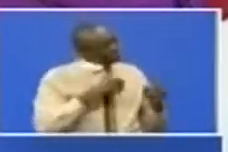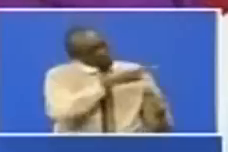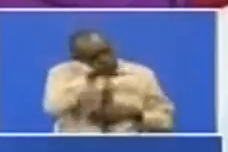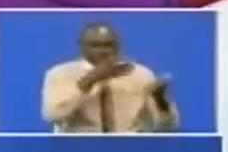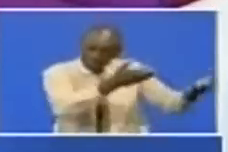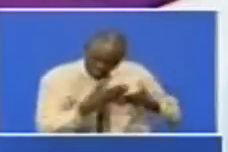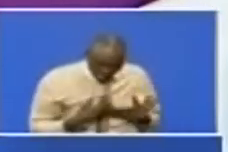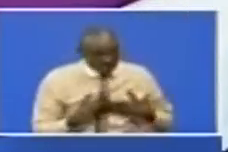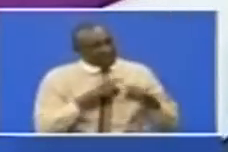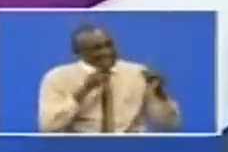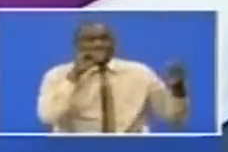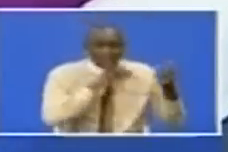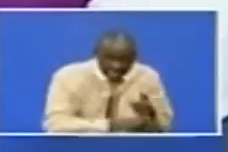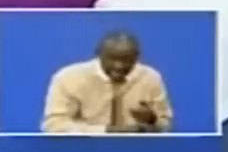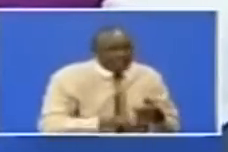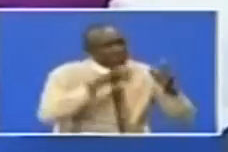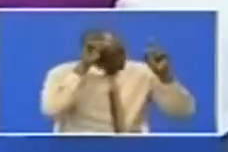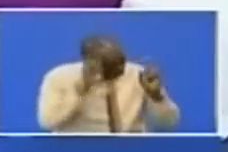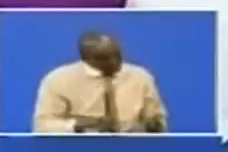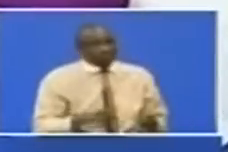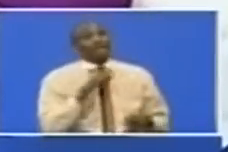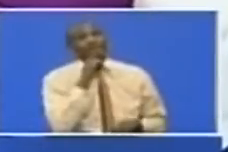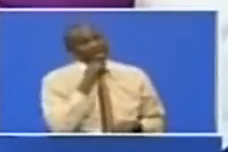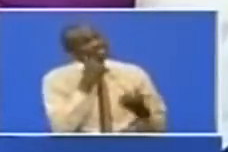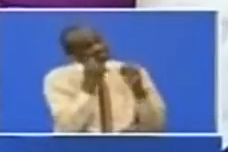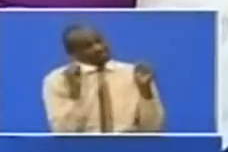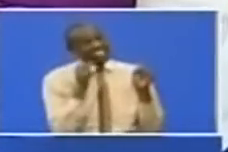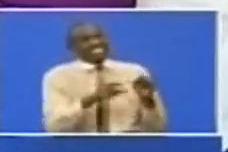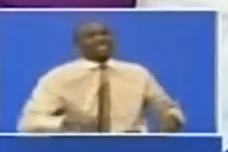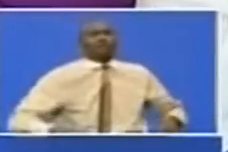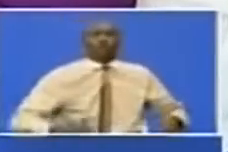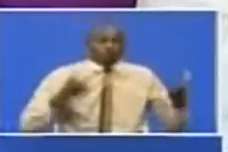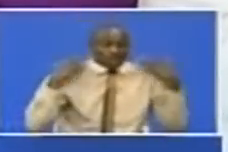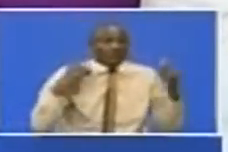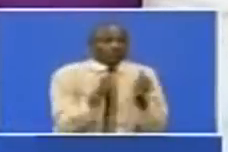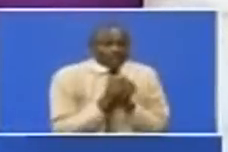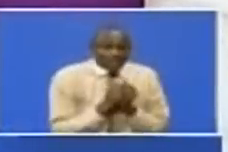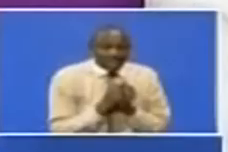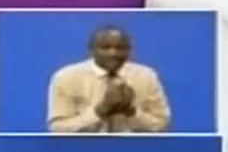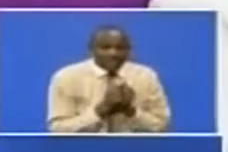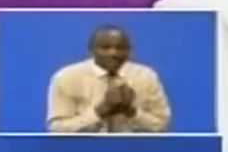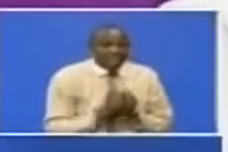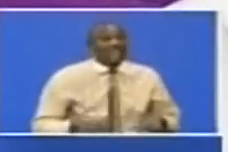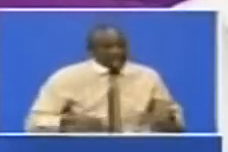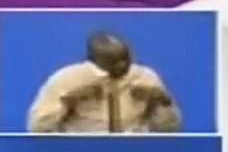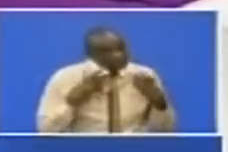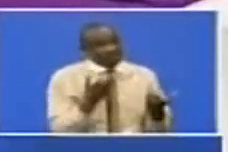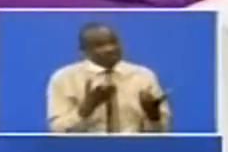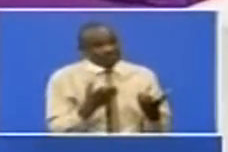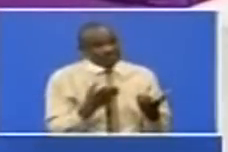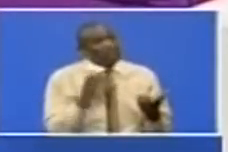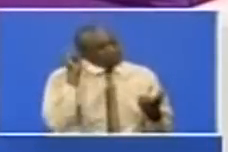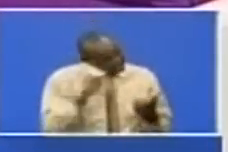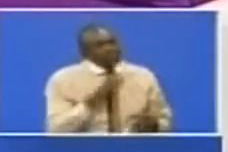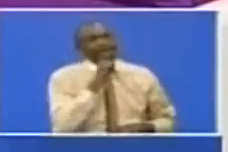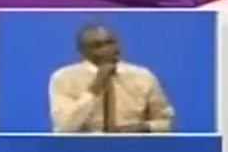they are coming okay. from. But yes, for yes. marriage, it has to be a man because this is a lifetime commitment. True. And you know, marriage is for keeps. So it has to be a